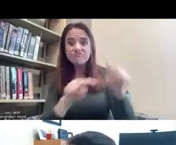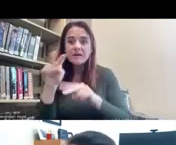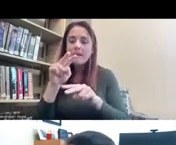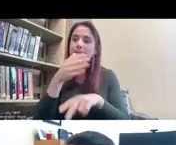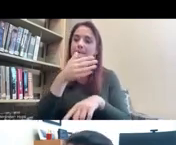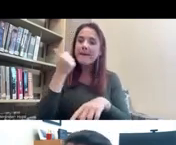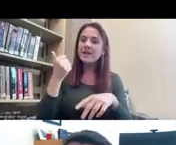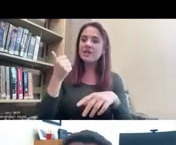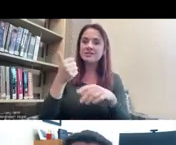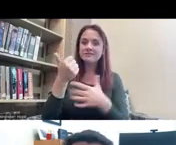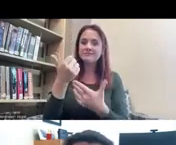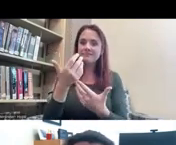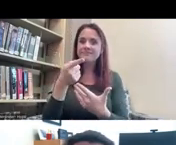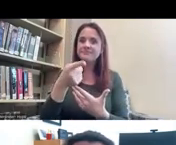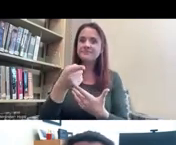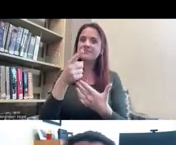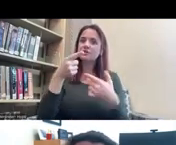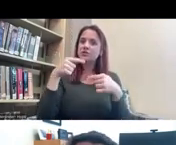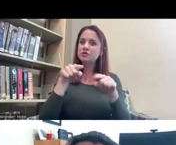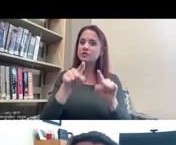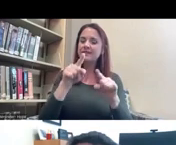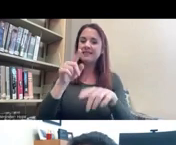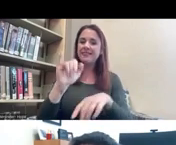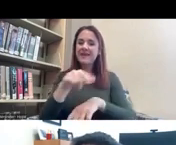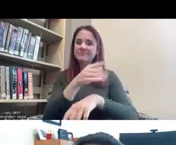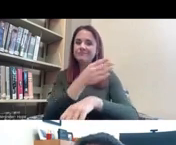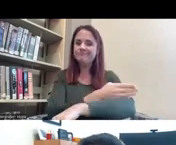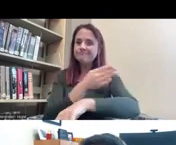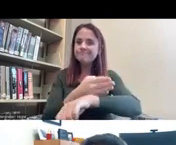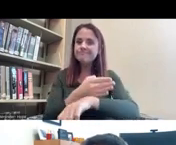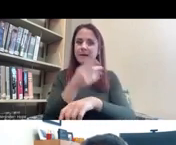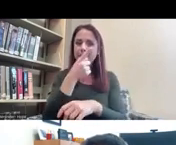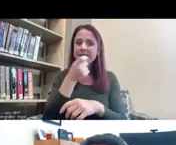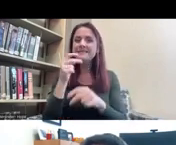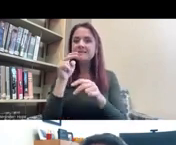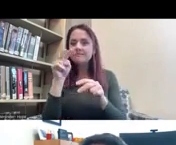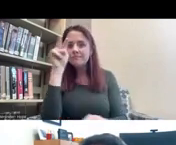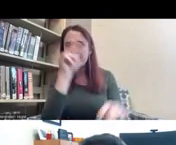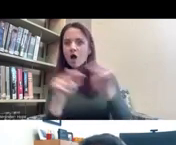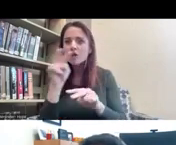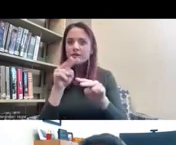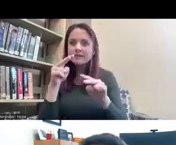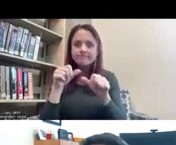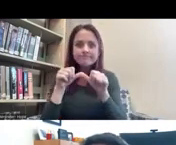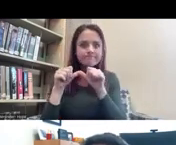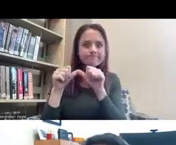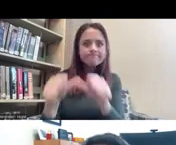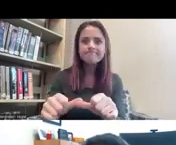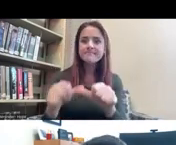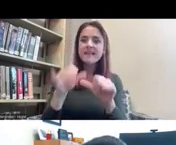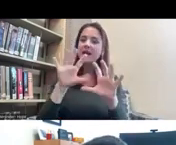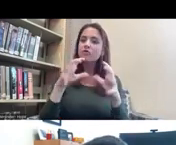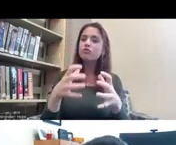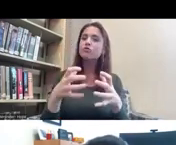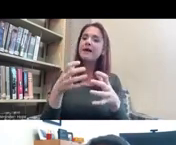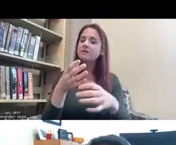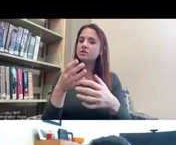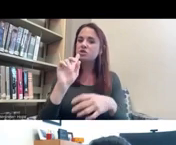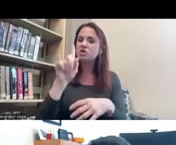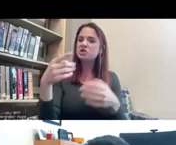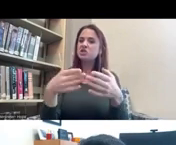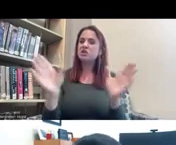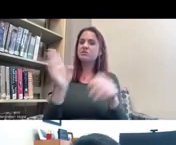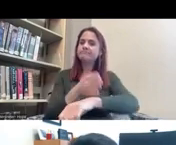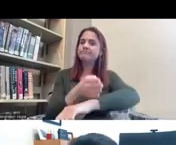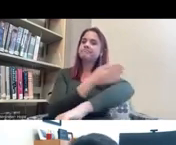were undergoing that symptom monitoring. And this group also was shown to have overall enhanced quality of life